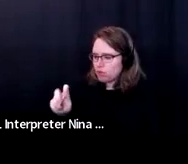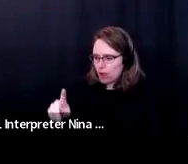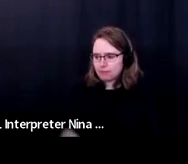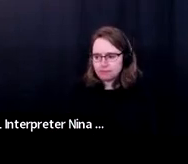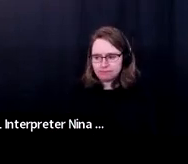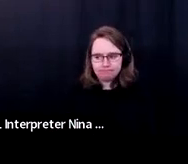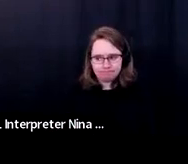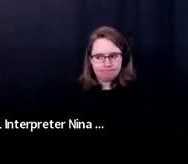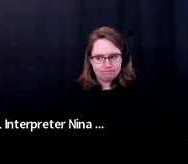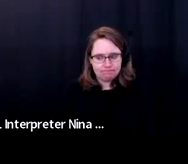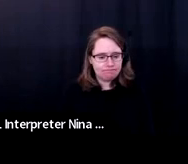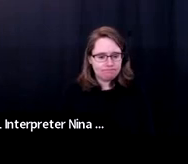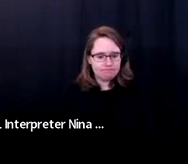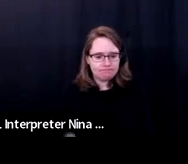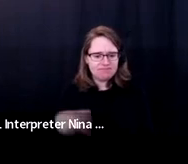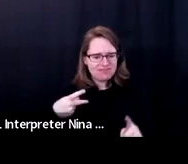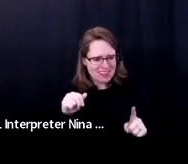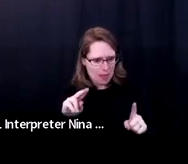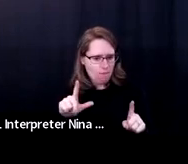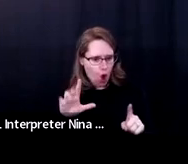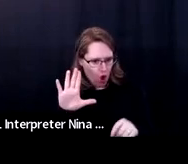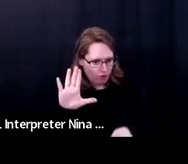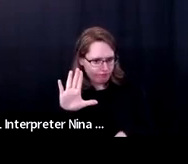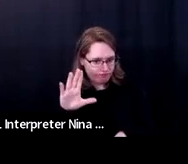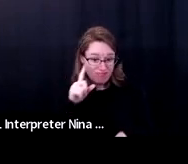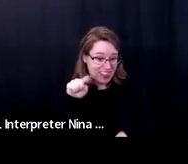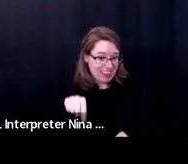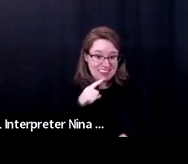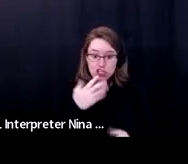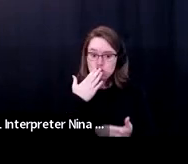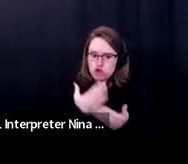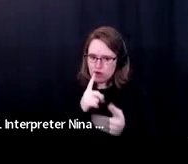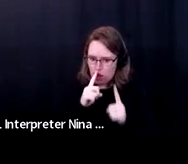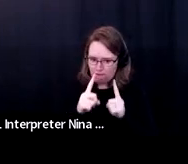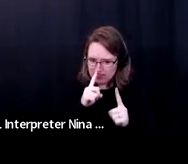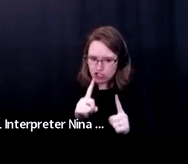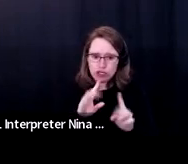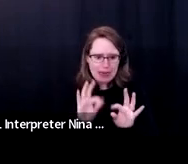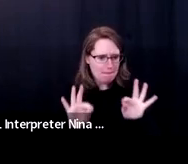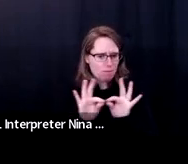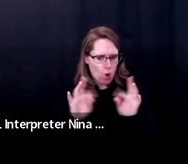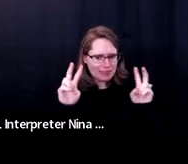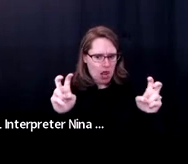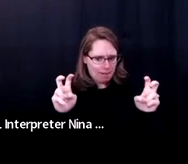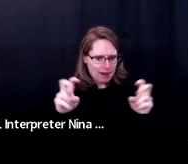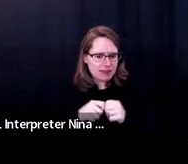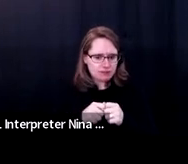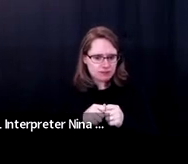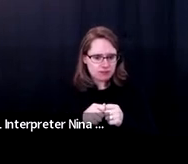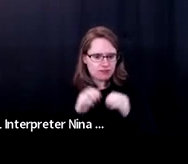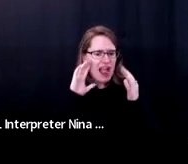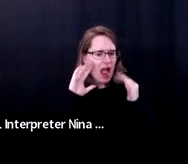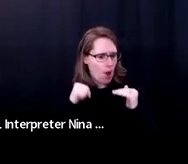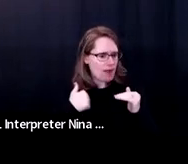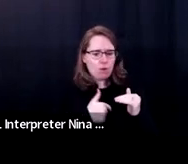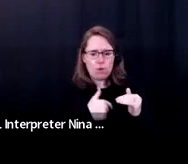So this is a really, I think, good conversation, important topic. And I would hope we could spend some more